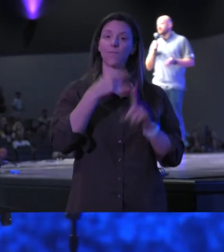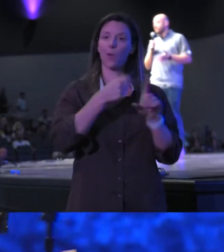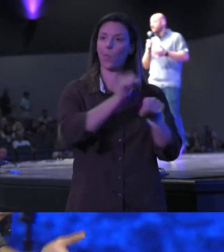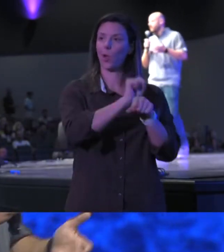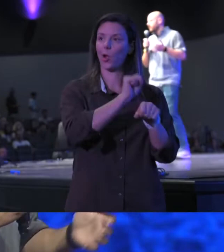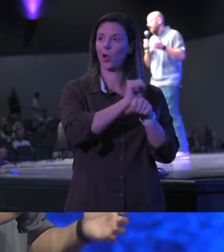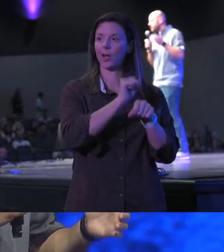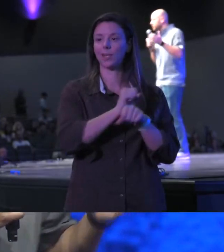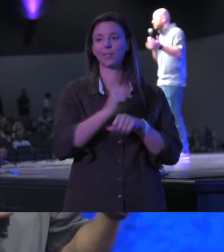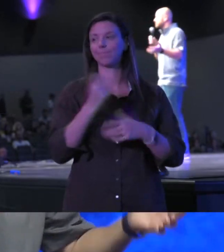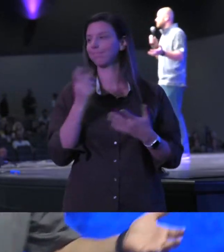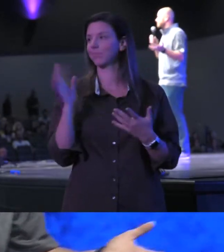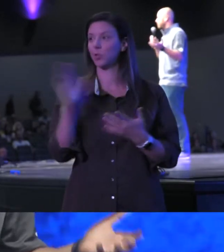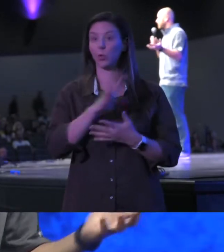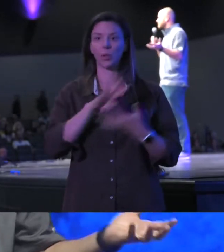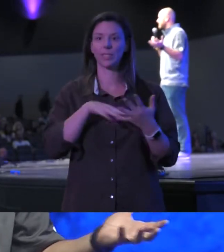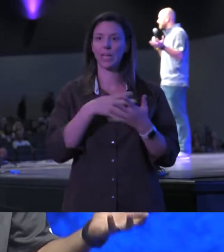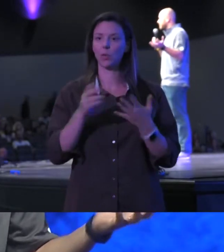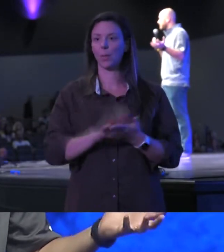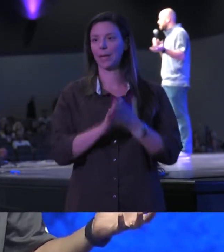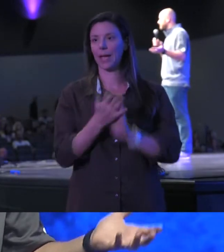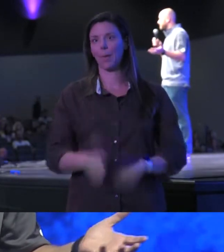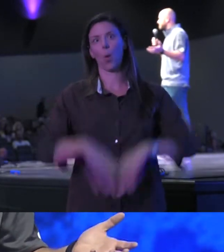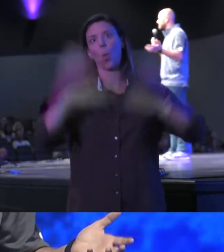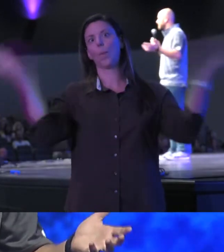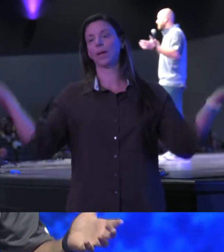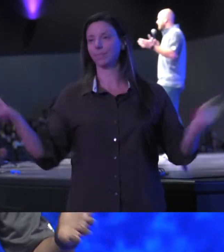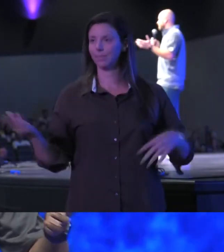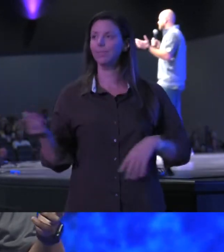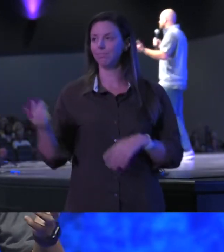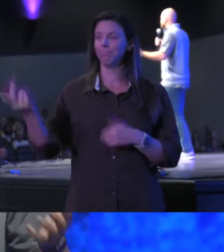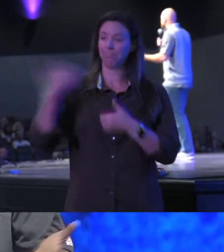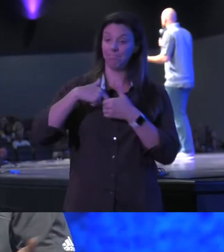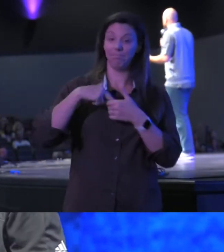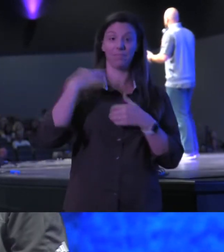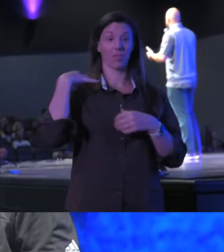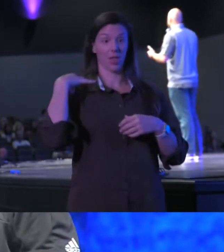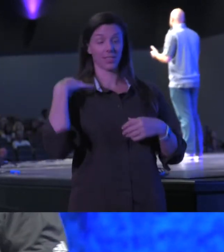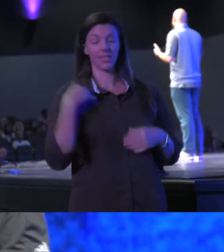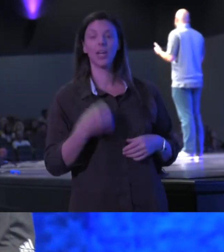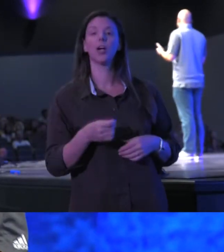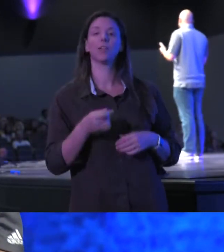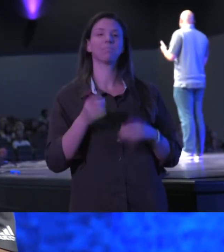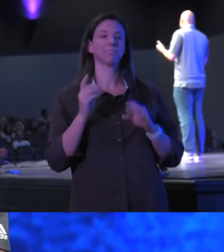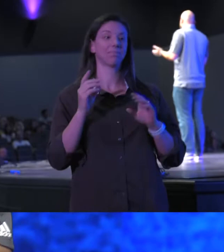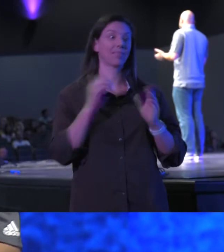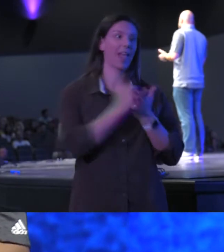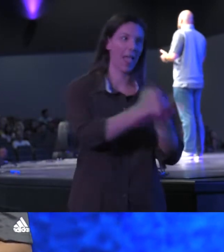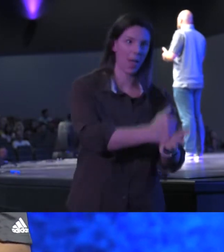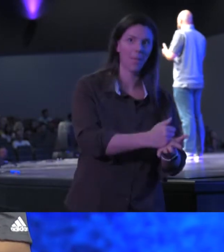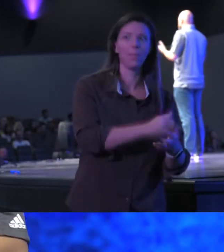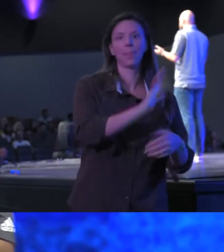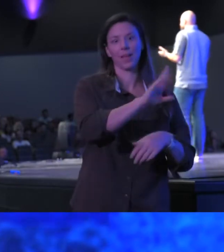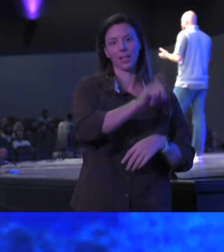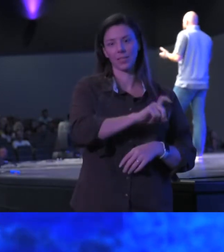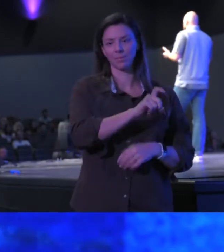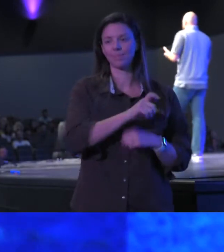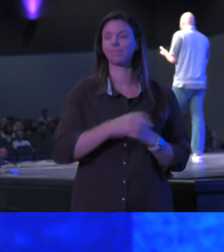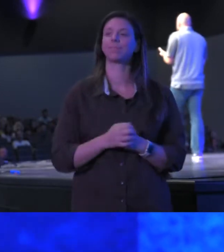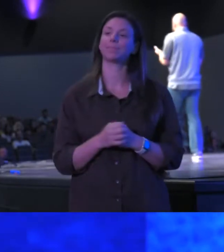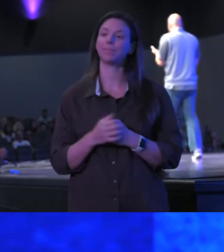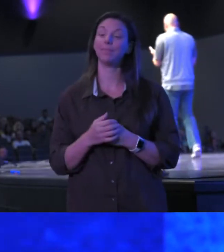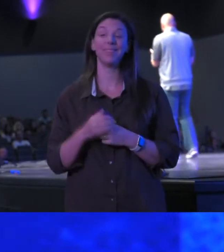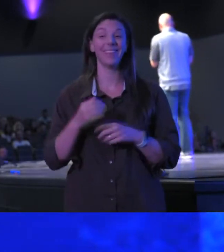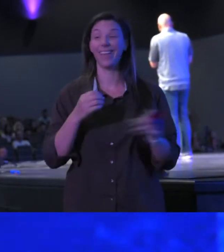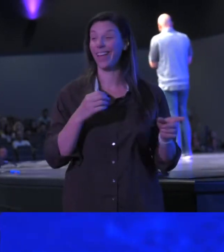joined us, and we filled a huge void that they were experiencing. And these ministries have shared that they weren't really sure what was going to happen